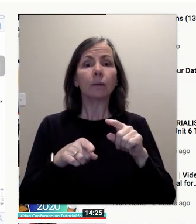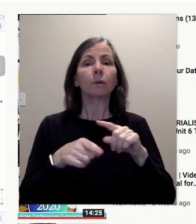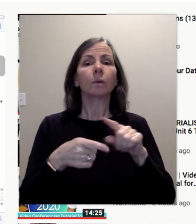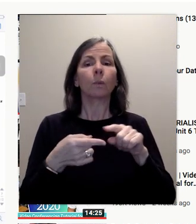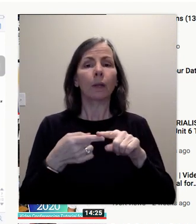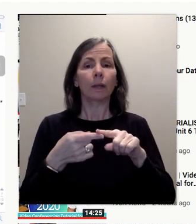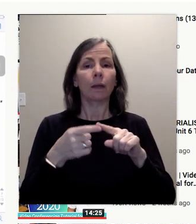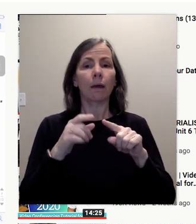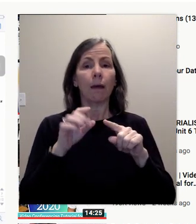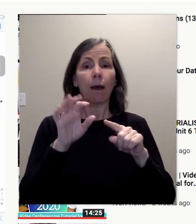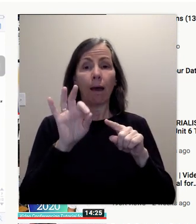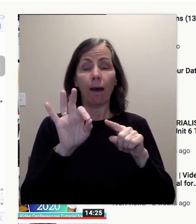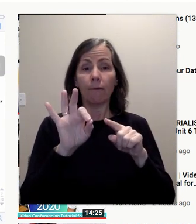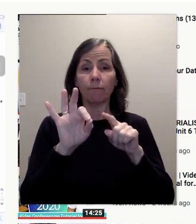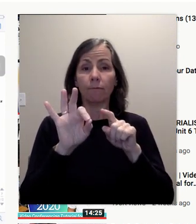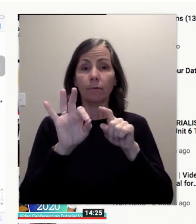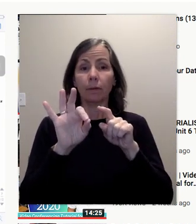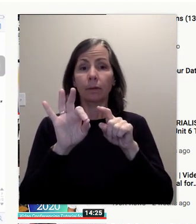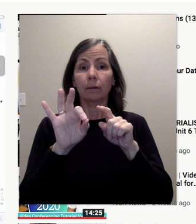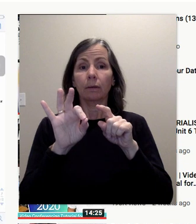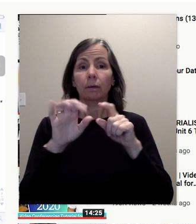0.